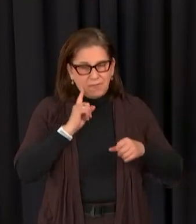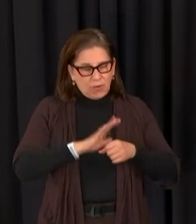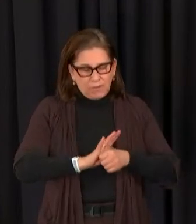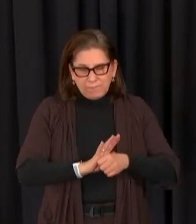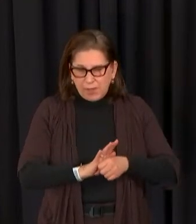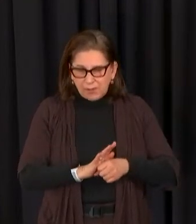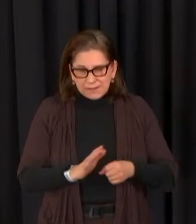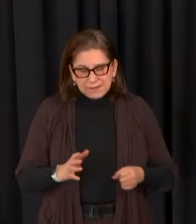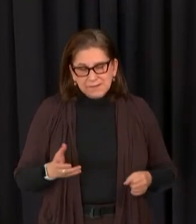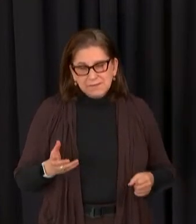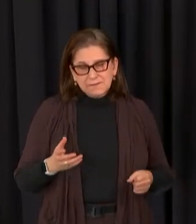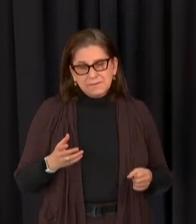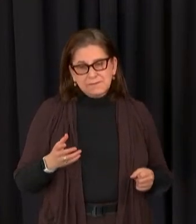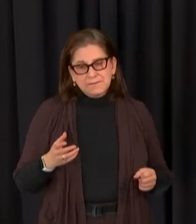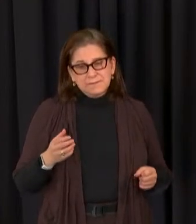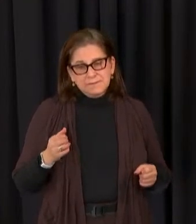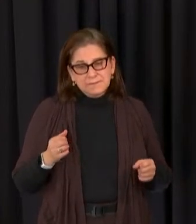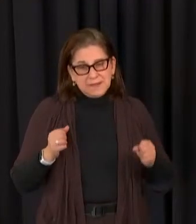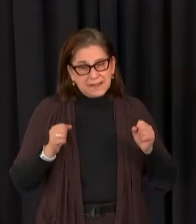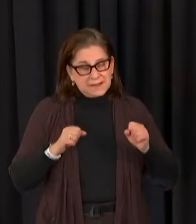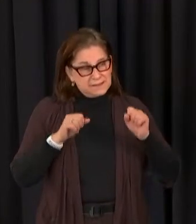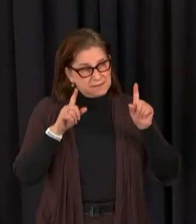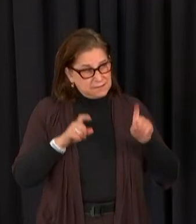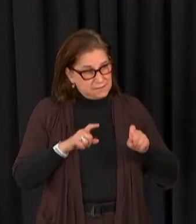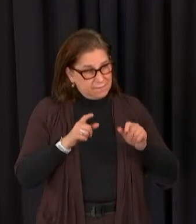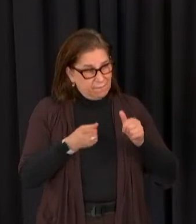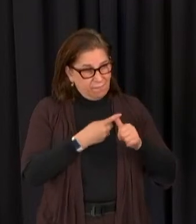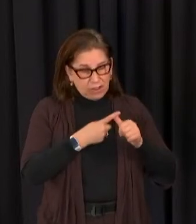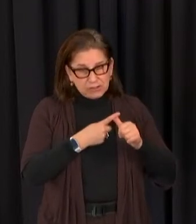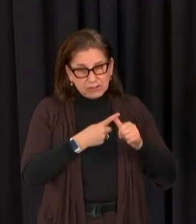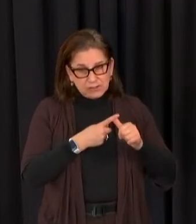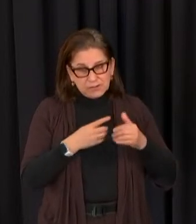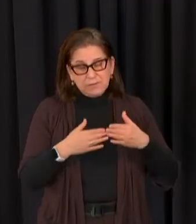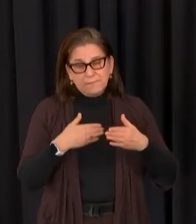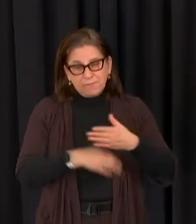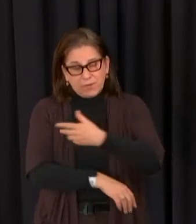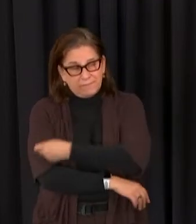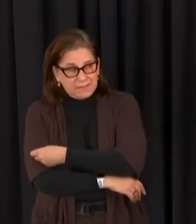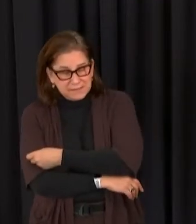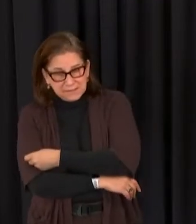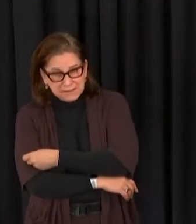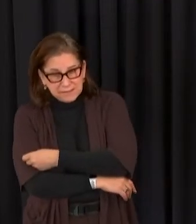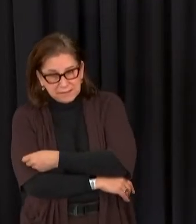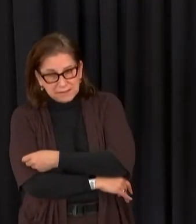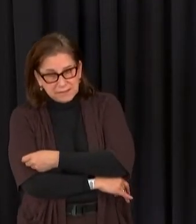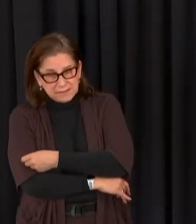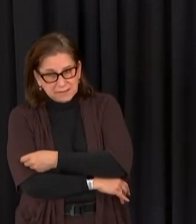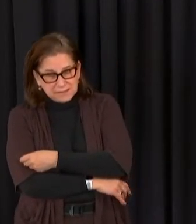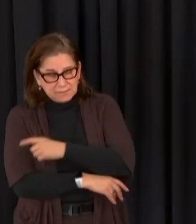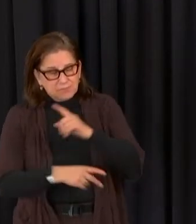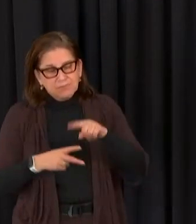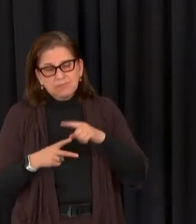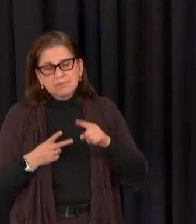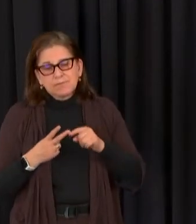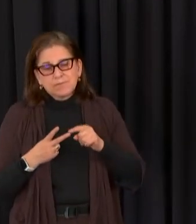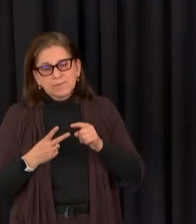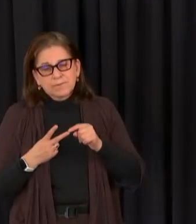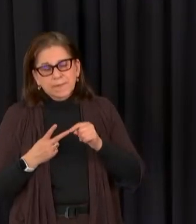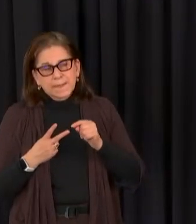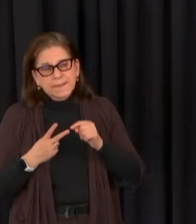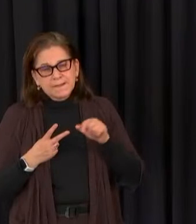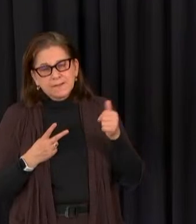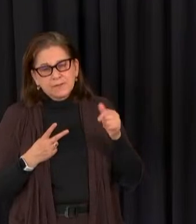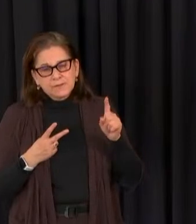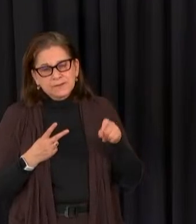you have to have a test for COVID in order to get a vaccine, to clarify that? The second is, what manner do